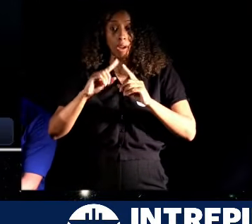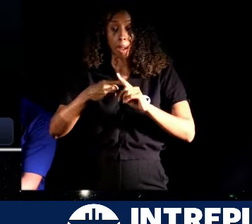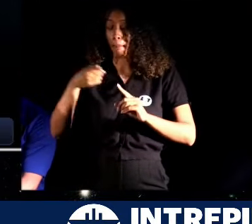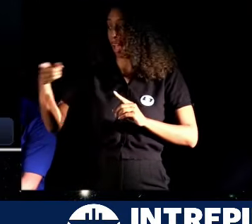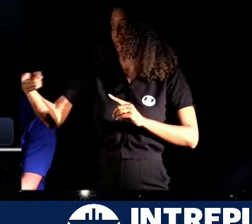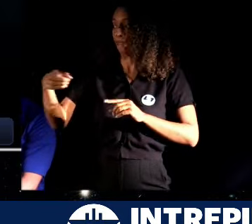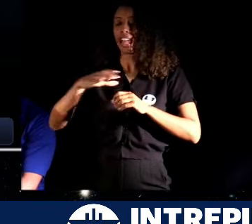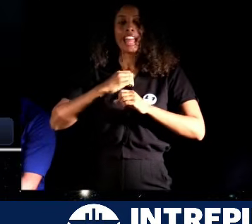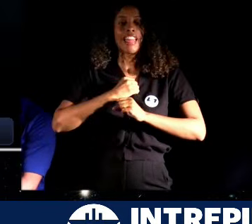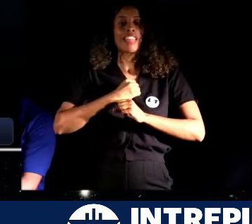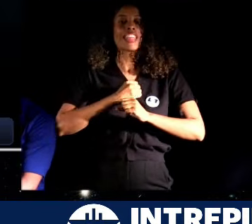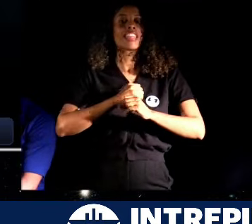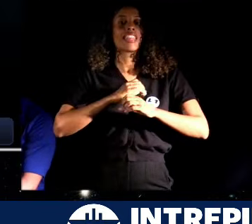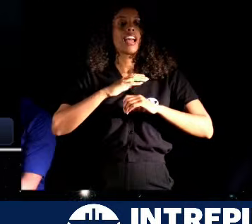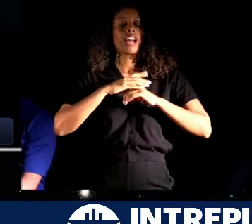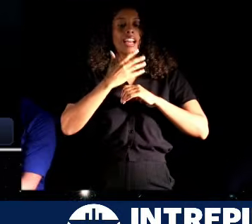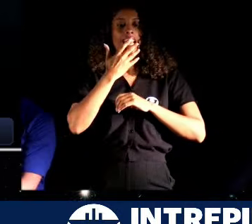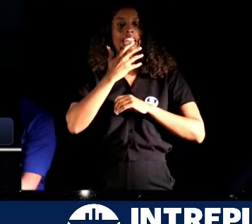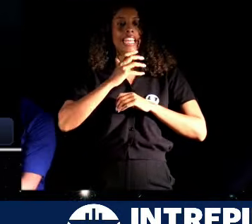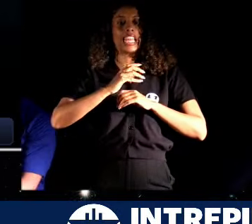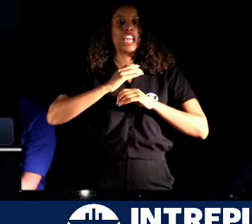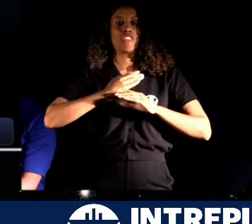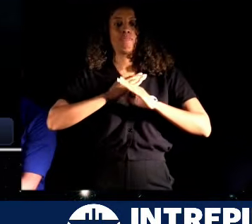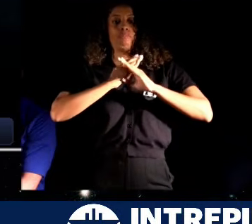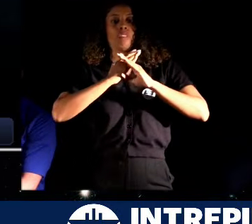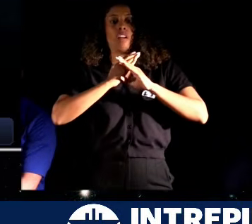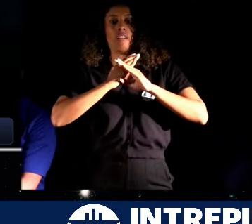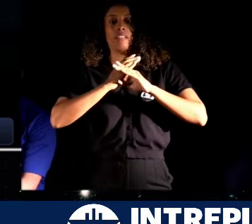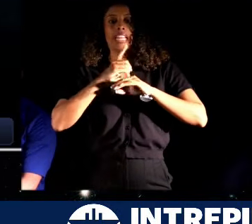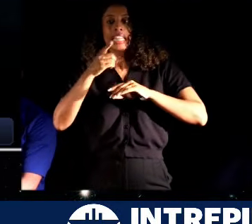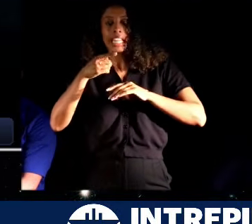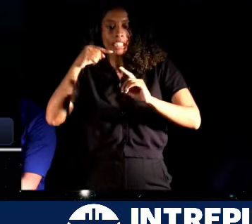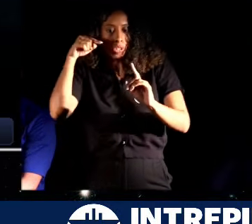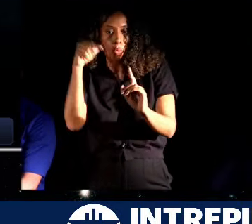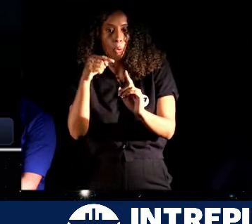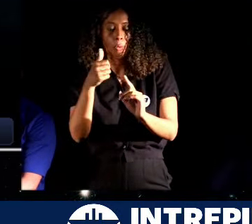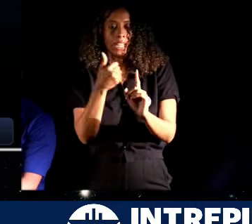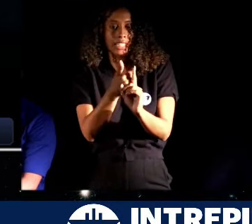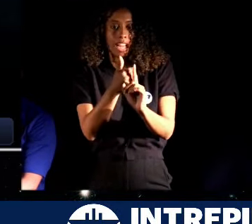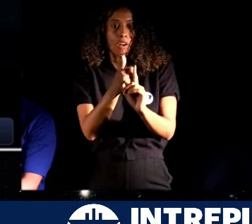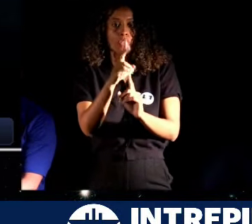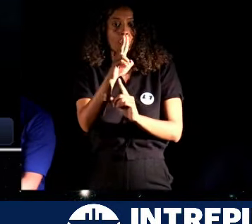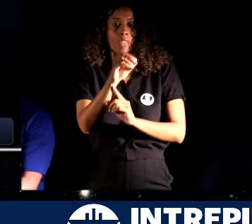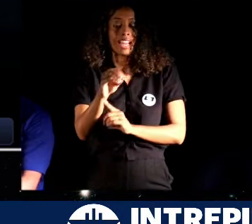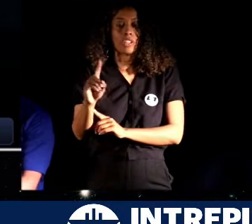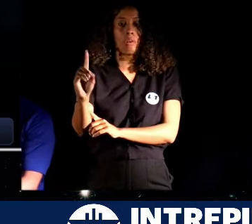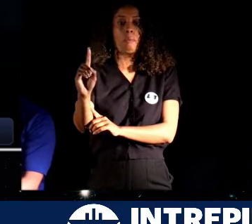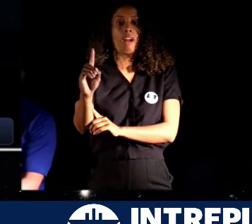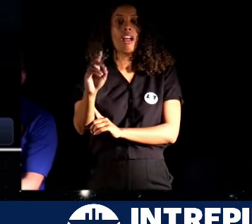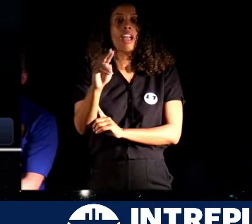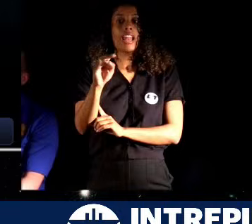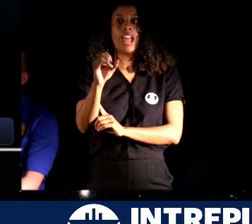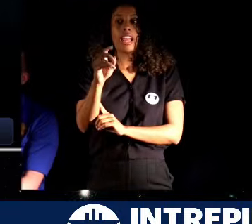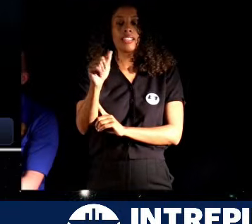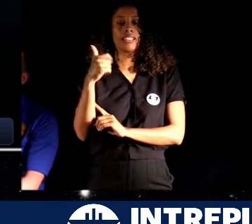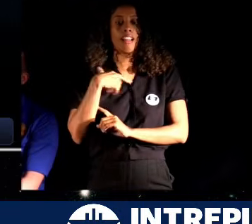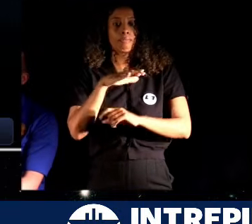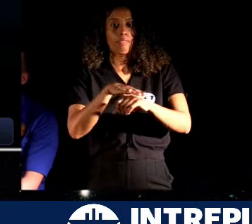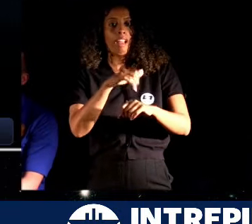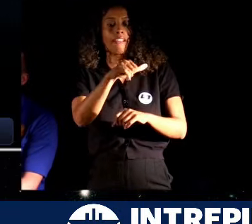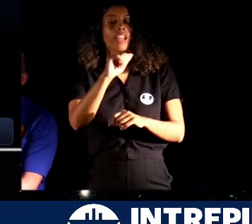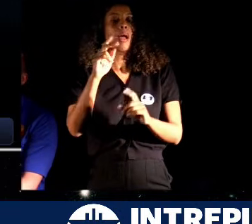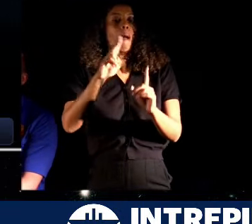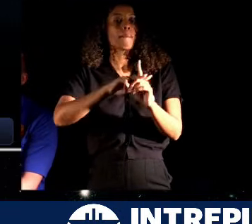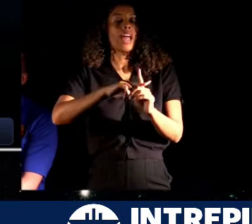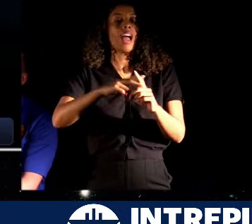shield actually preceded the mission itself. In 2001, NASA commissioned the Applied Physics Lab of